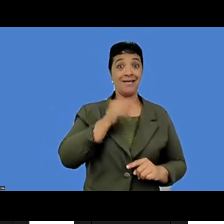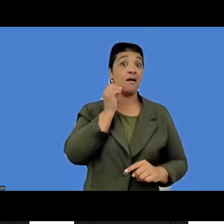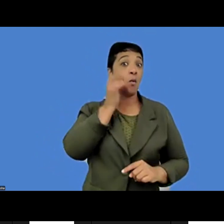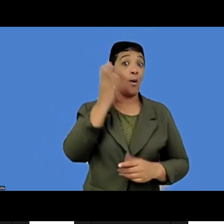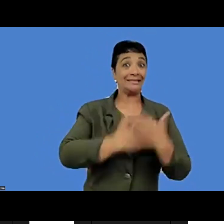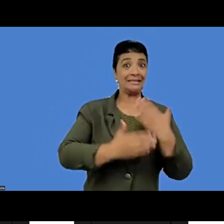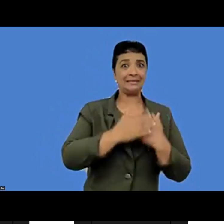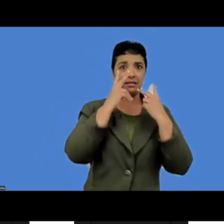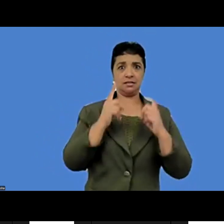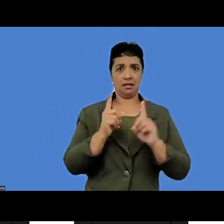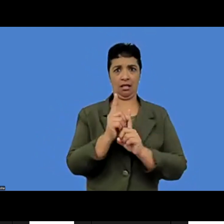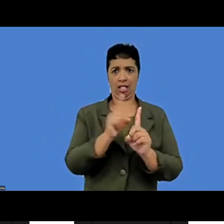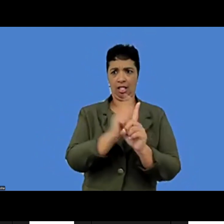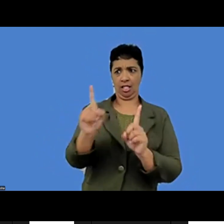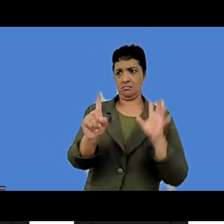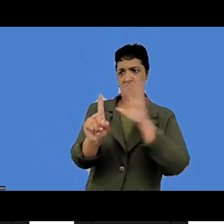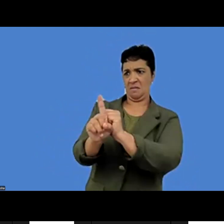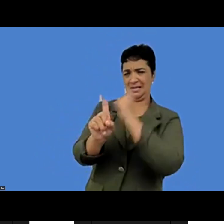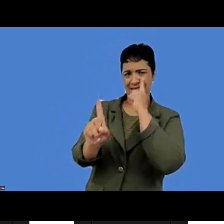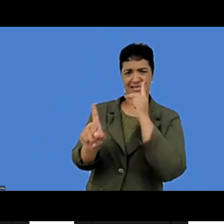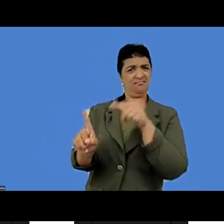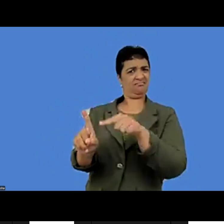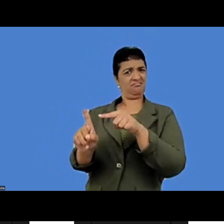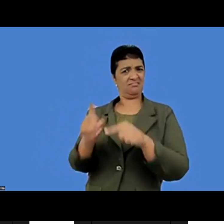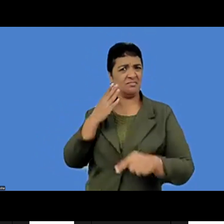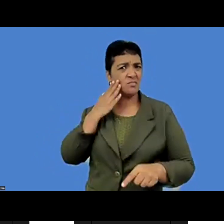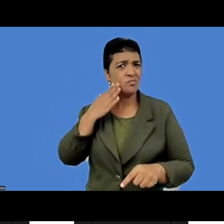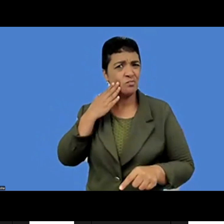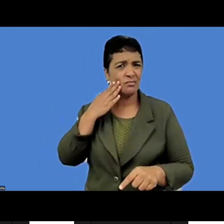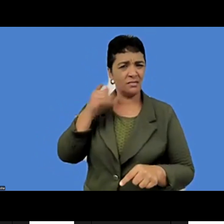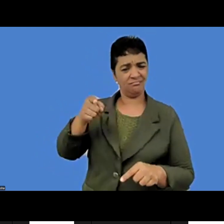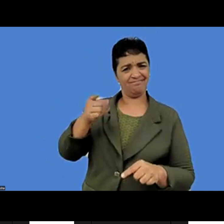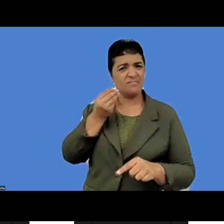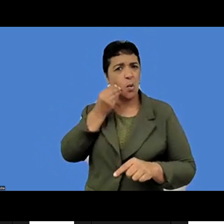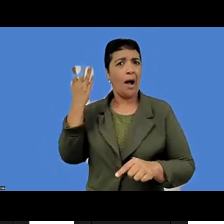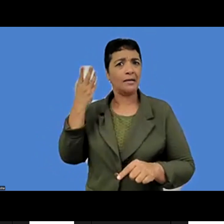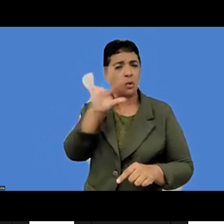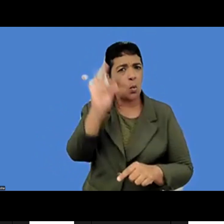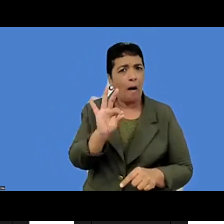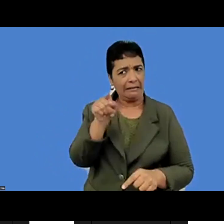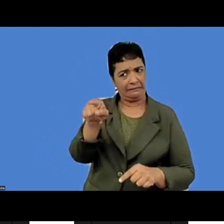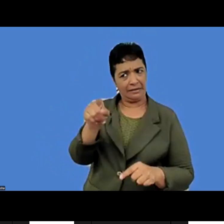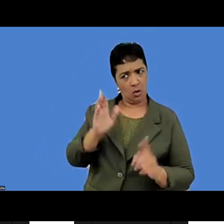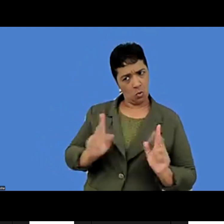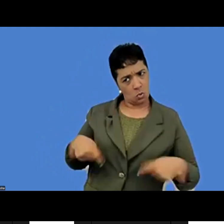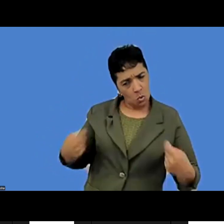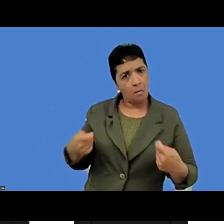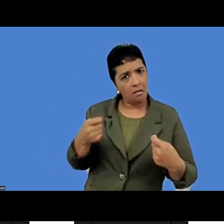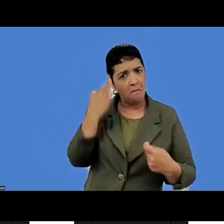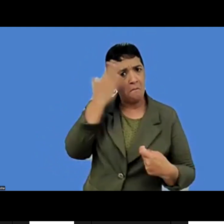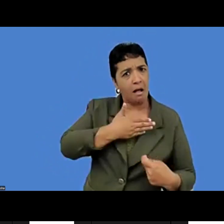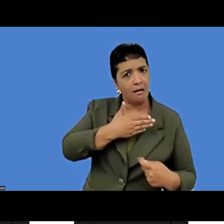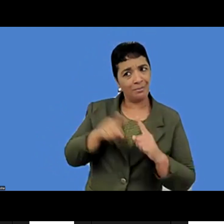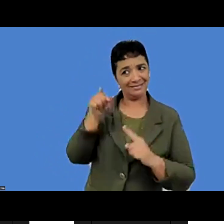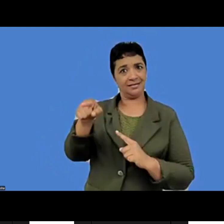communities because, you know, the usual is taken to be brown skin or black. And then when we are seen in our communities, we